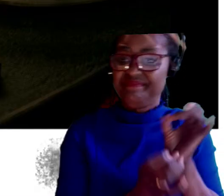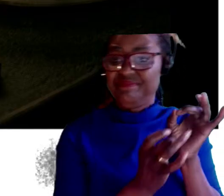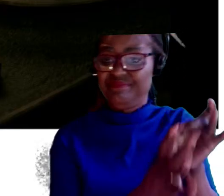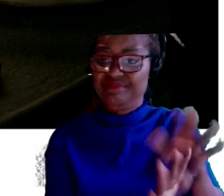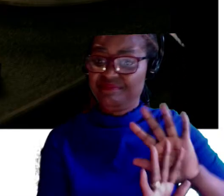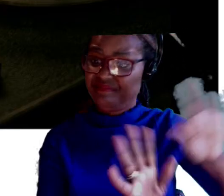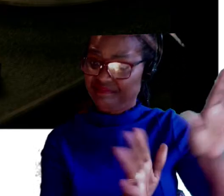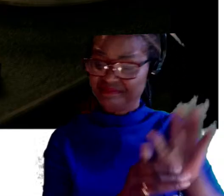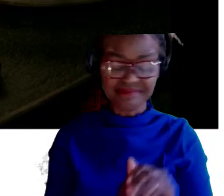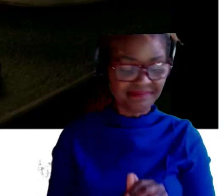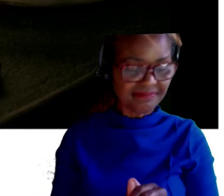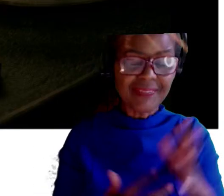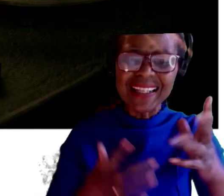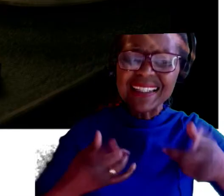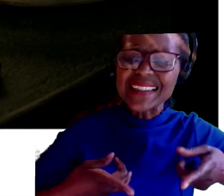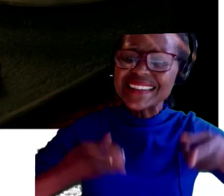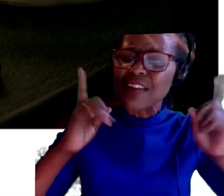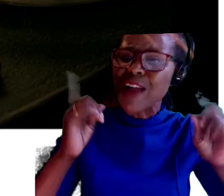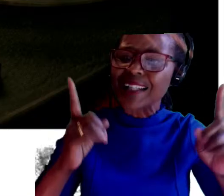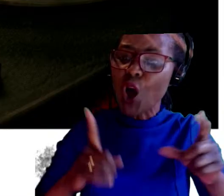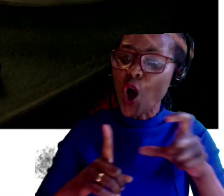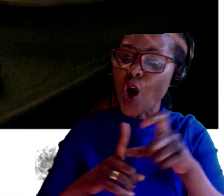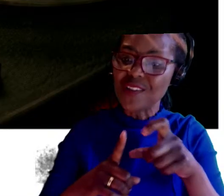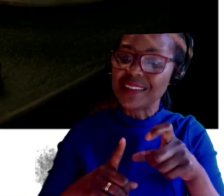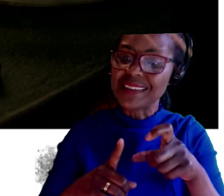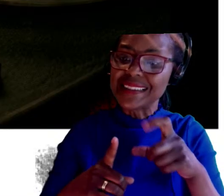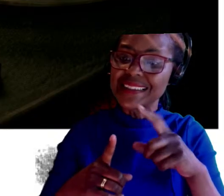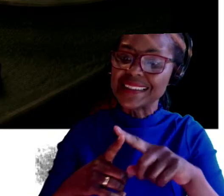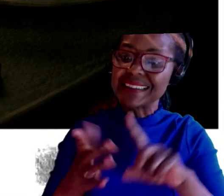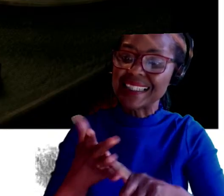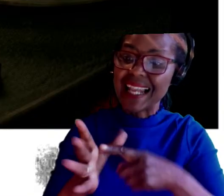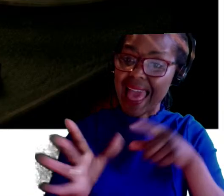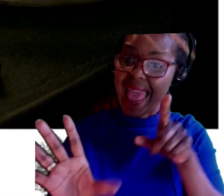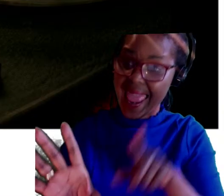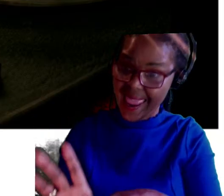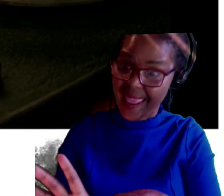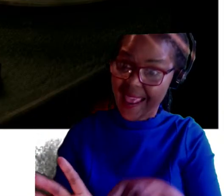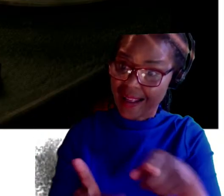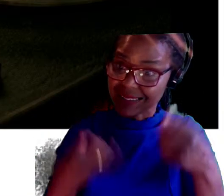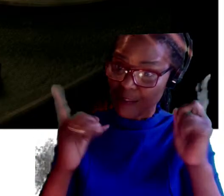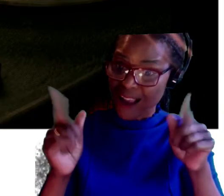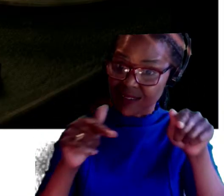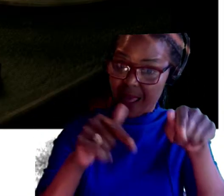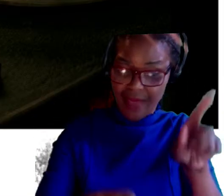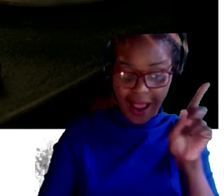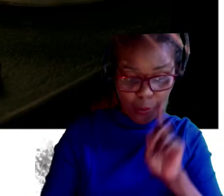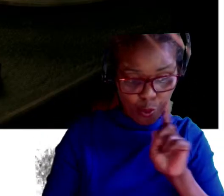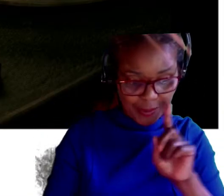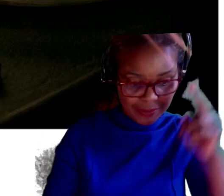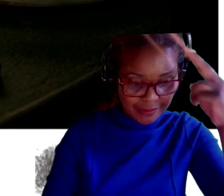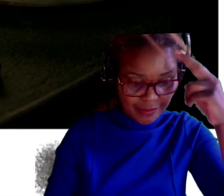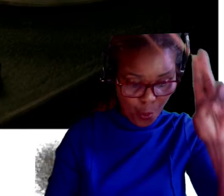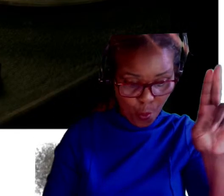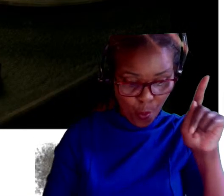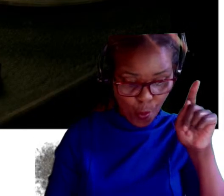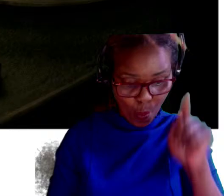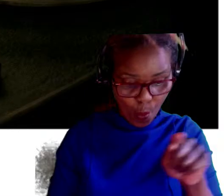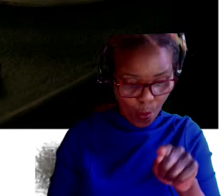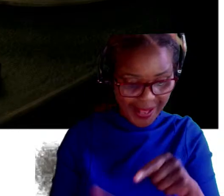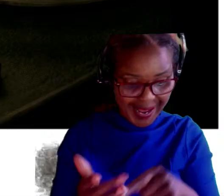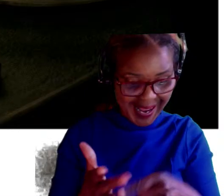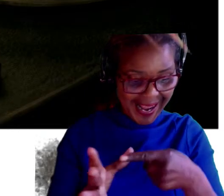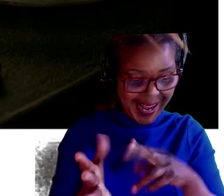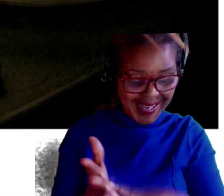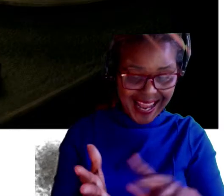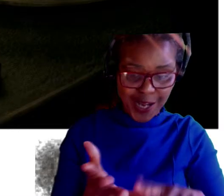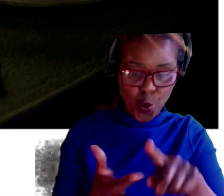Amarasuriya, the director of Delay and a regular director of my plays, she really enjoys pointing out my entire career is just me rewriting crap slaps